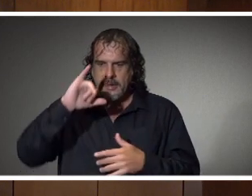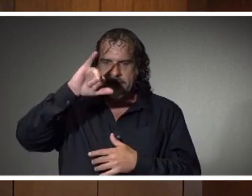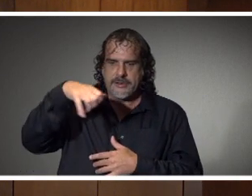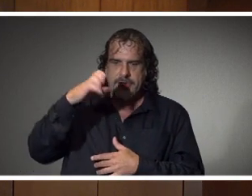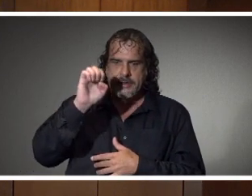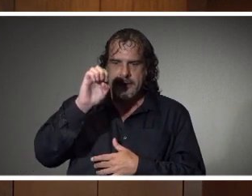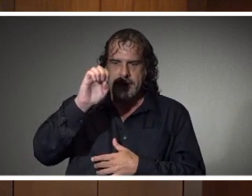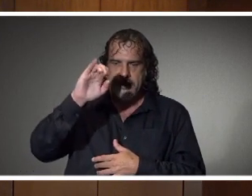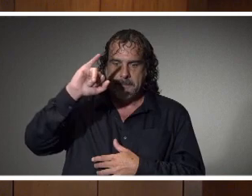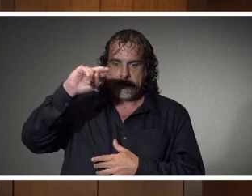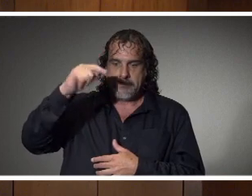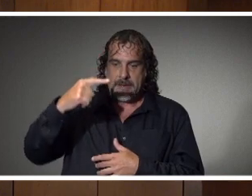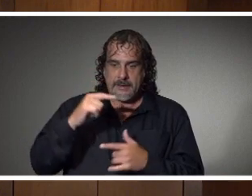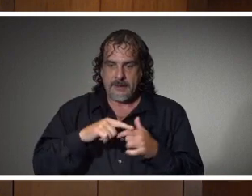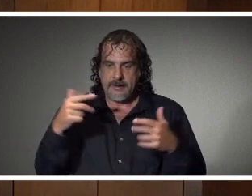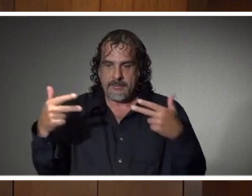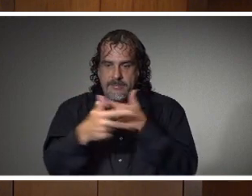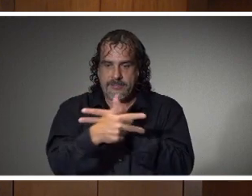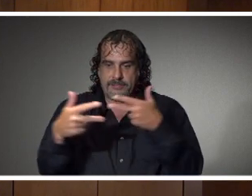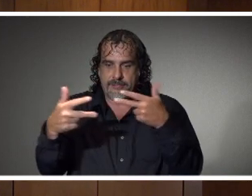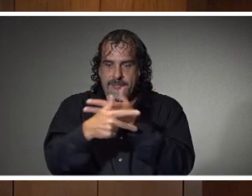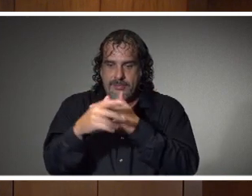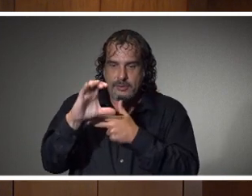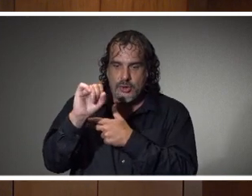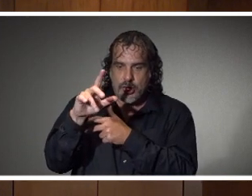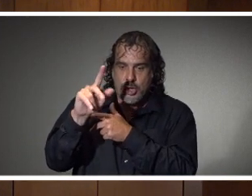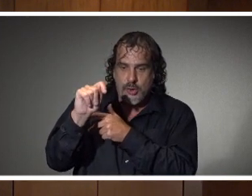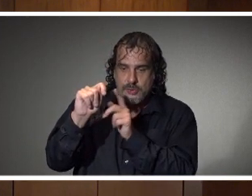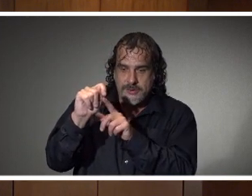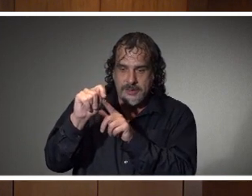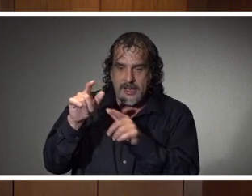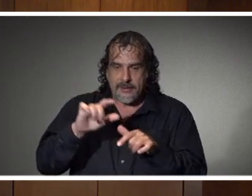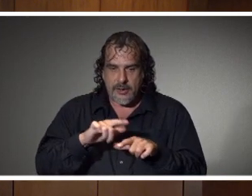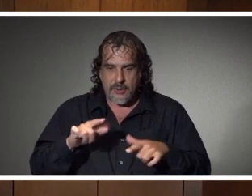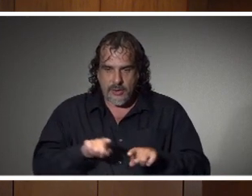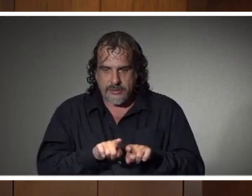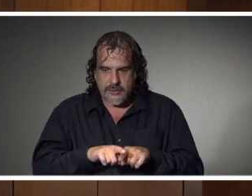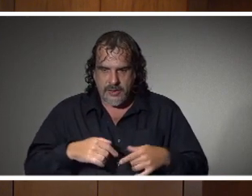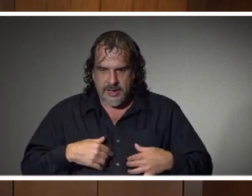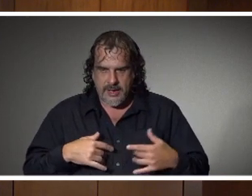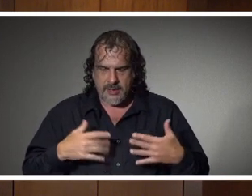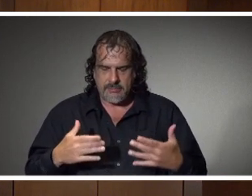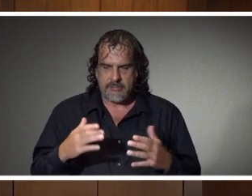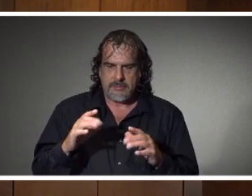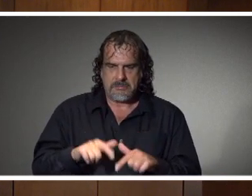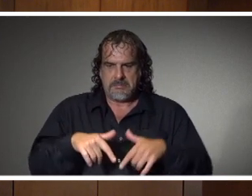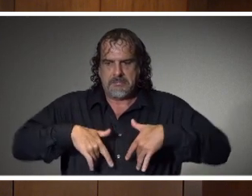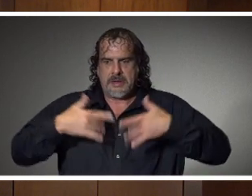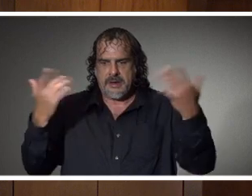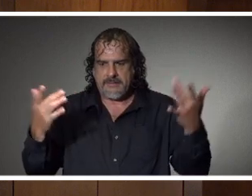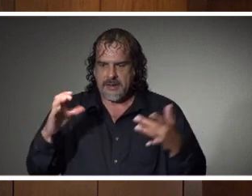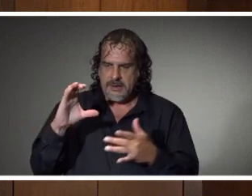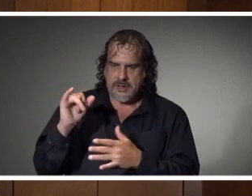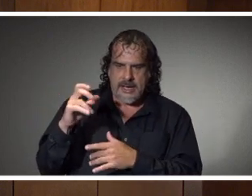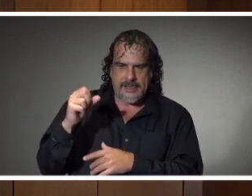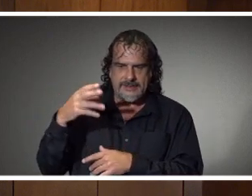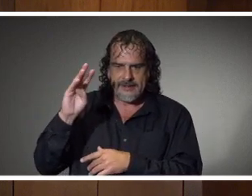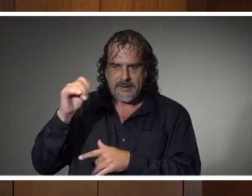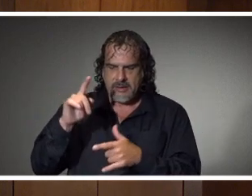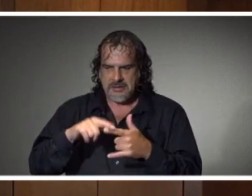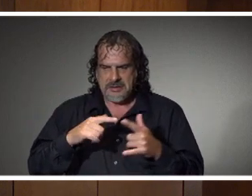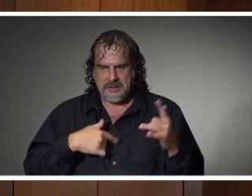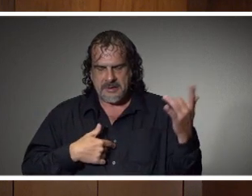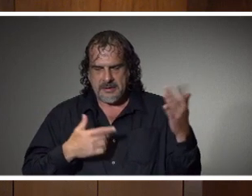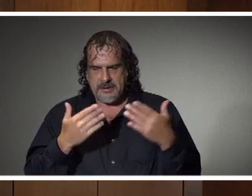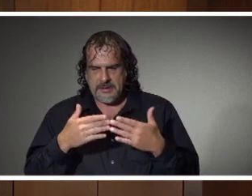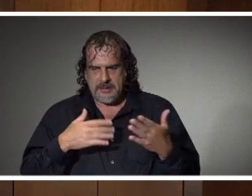down here. But then also they have an event the Coliseum is hosting by an artist that you